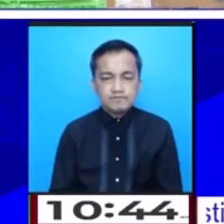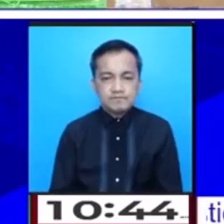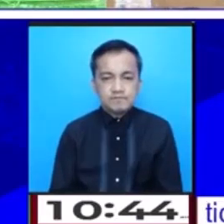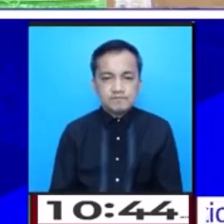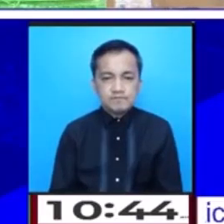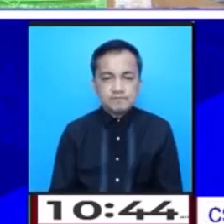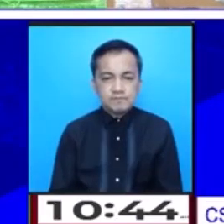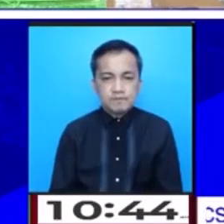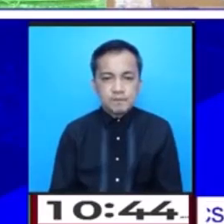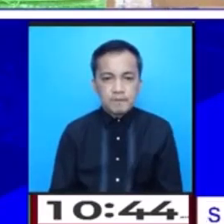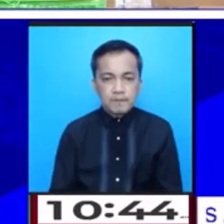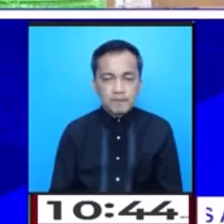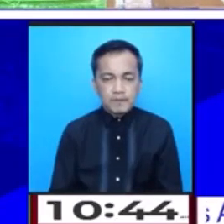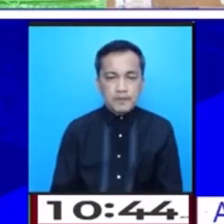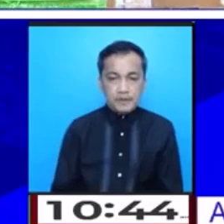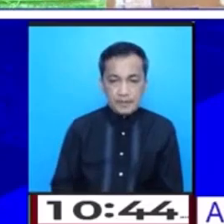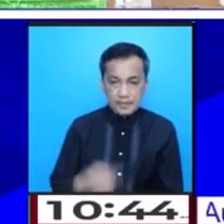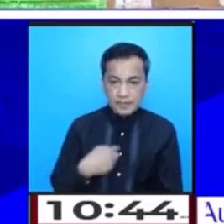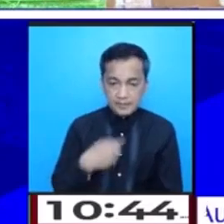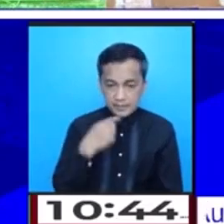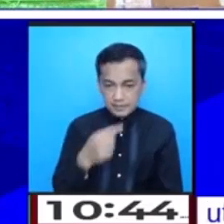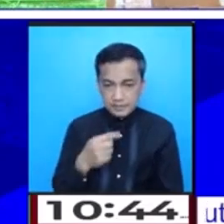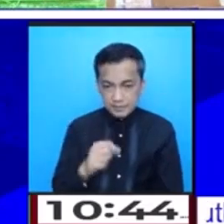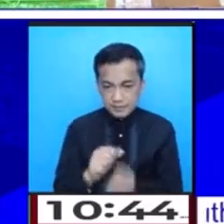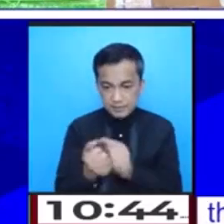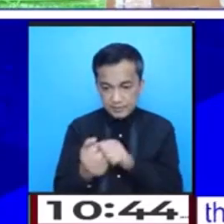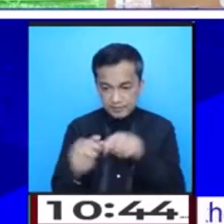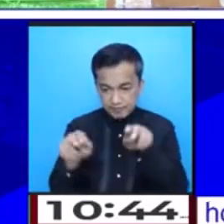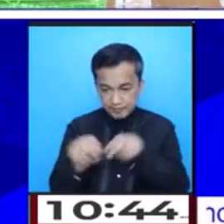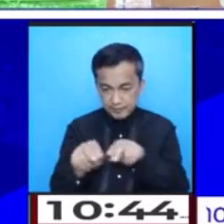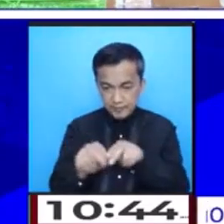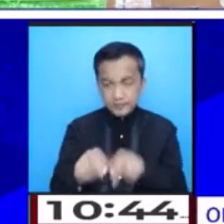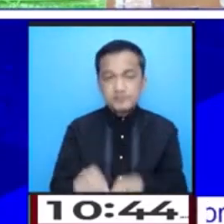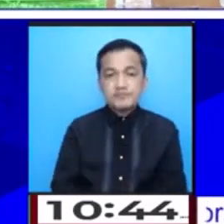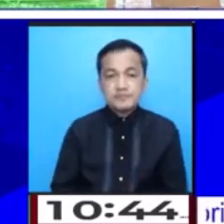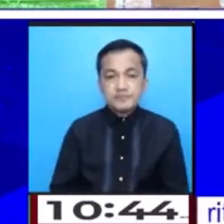it's normalizing because remember in